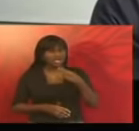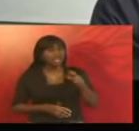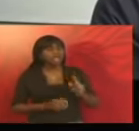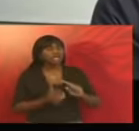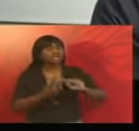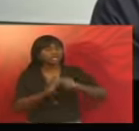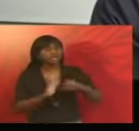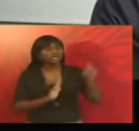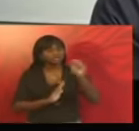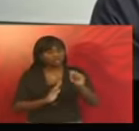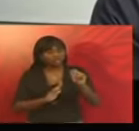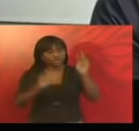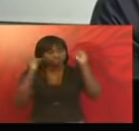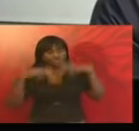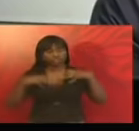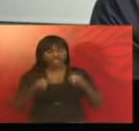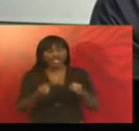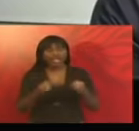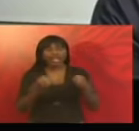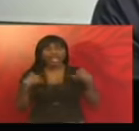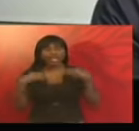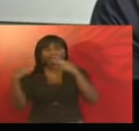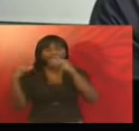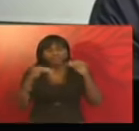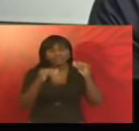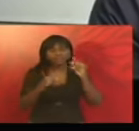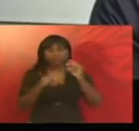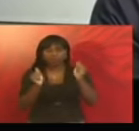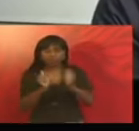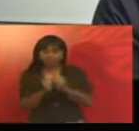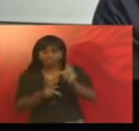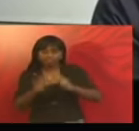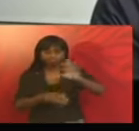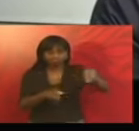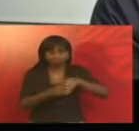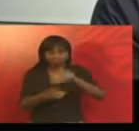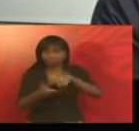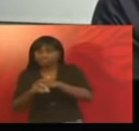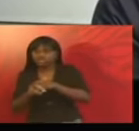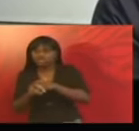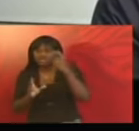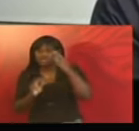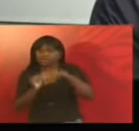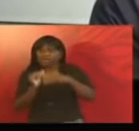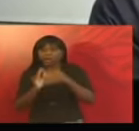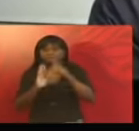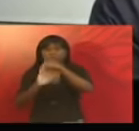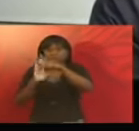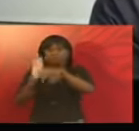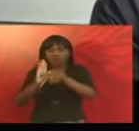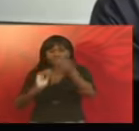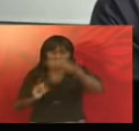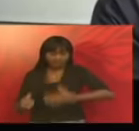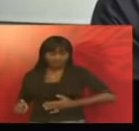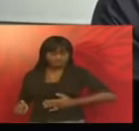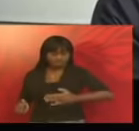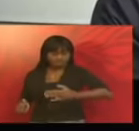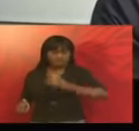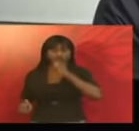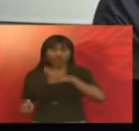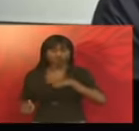Ministry of Health would be meeting with some stakeholders to determine the policy position on pregnant women receiving the